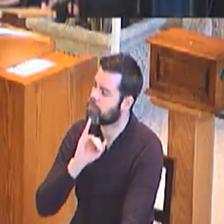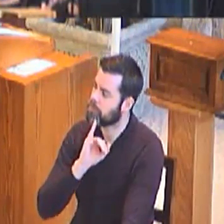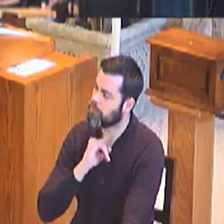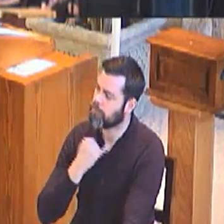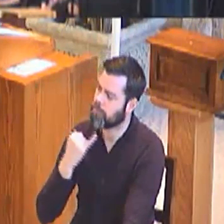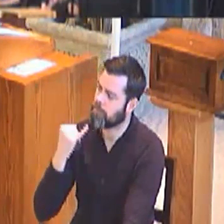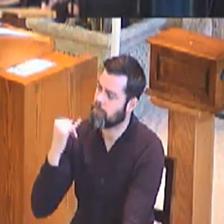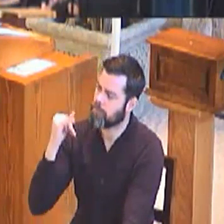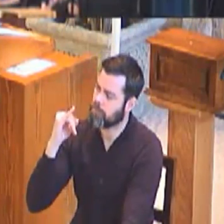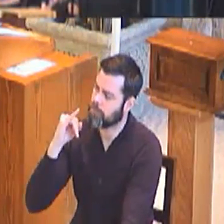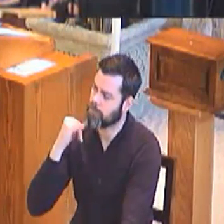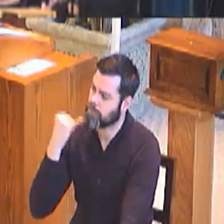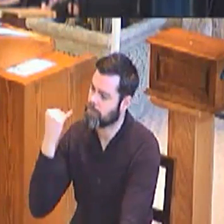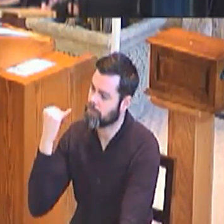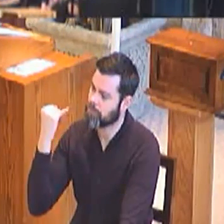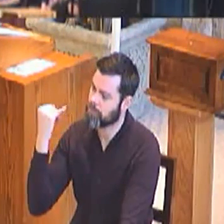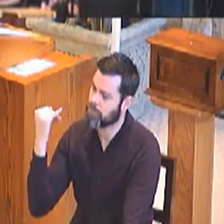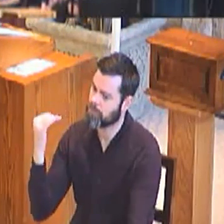Jerusalem,